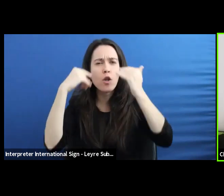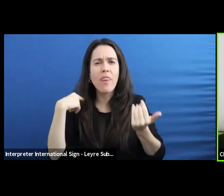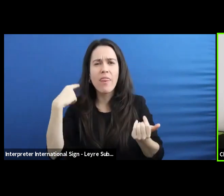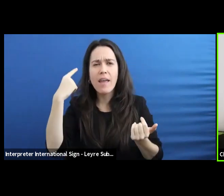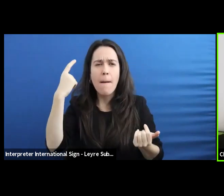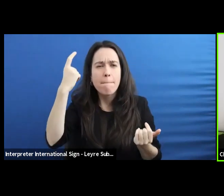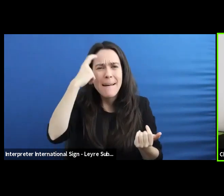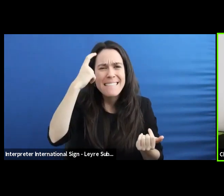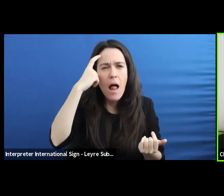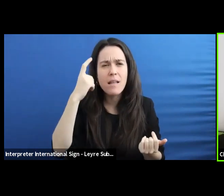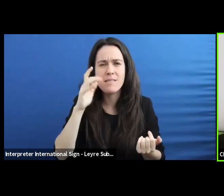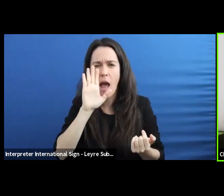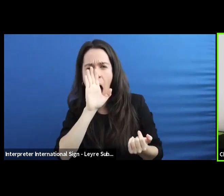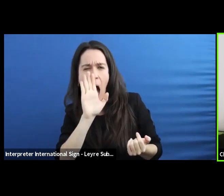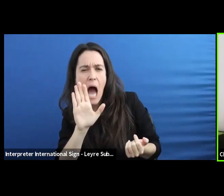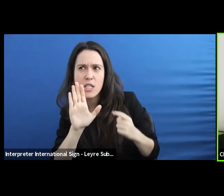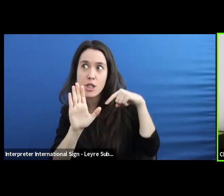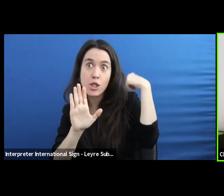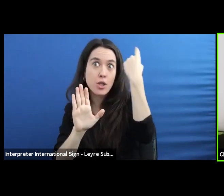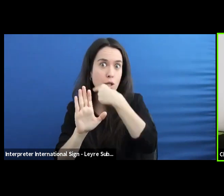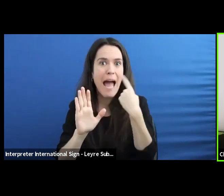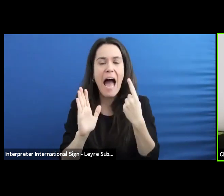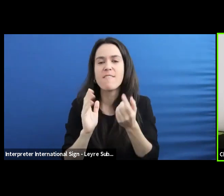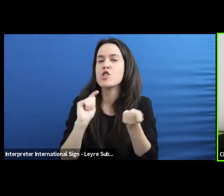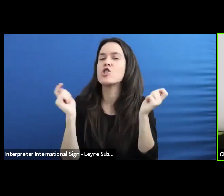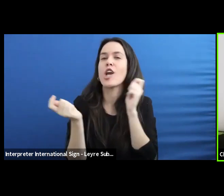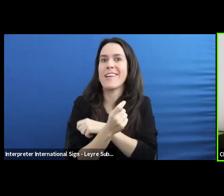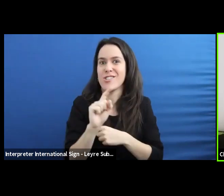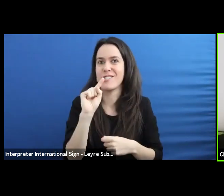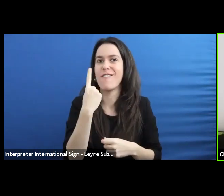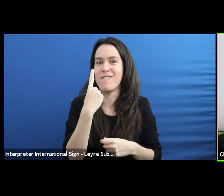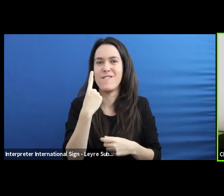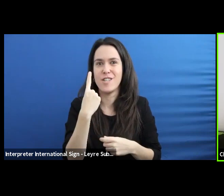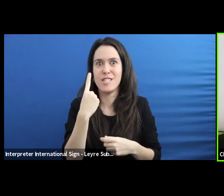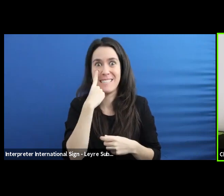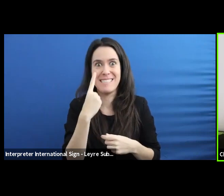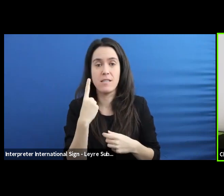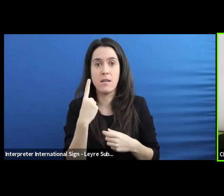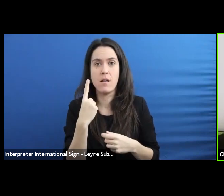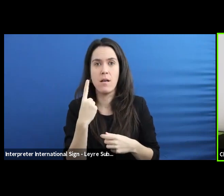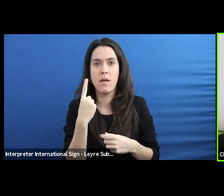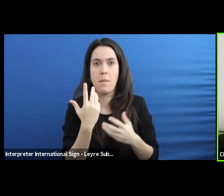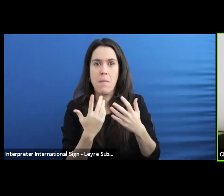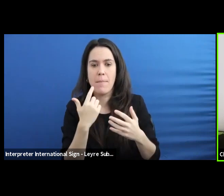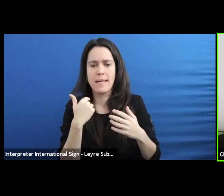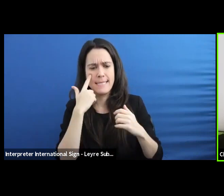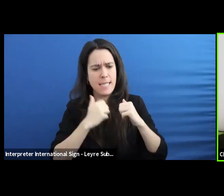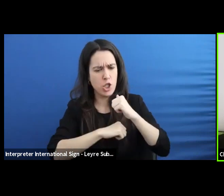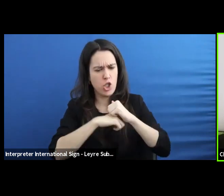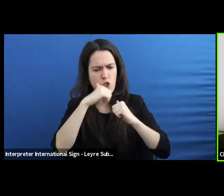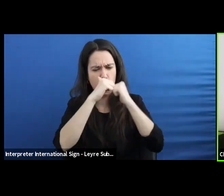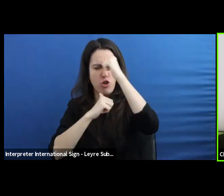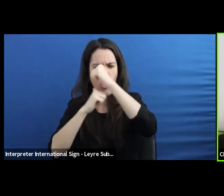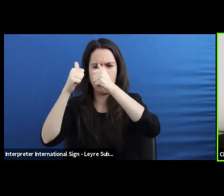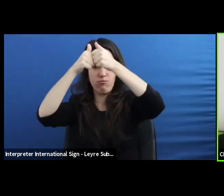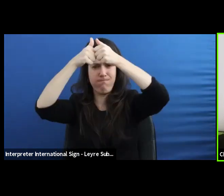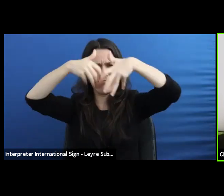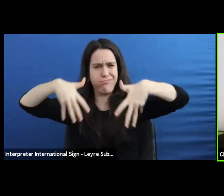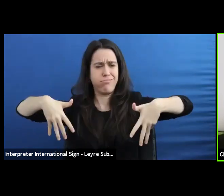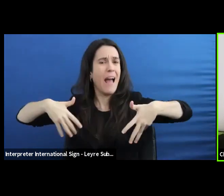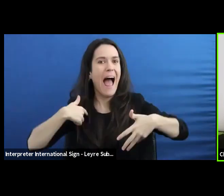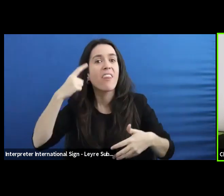perceptions have to shift first or whether we have to do other more structural things. And I think it goes both ways.